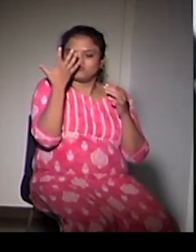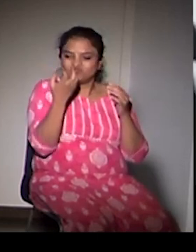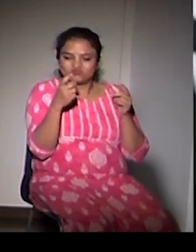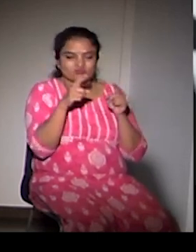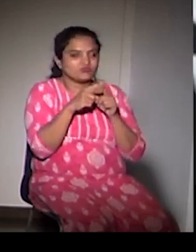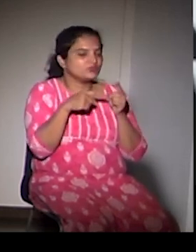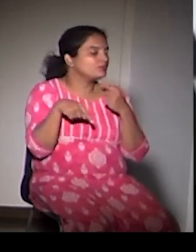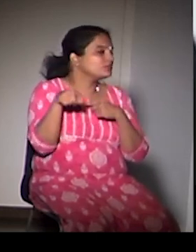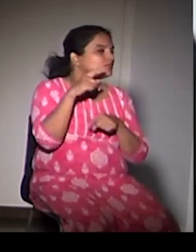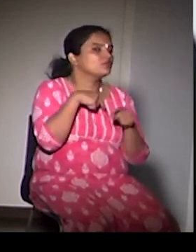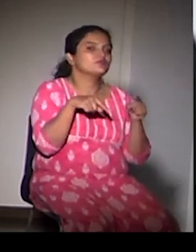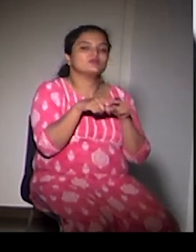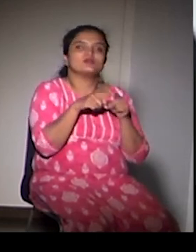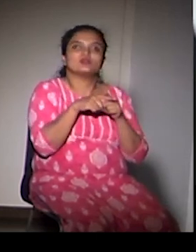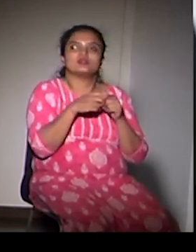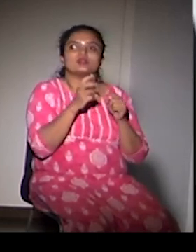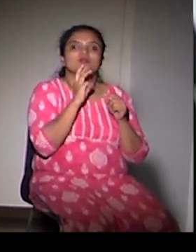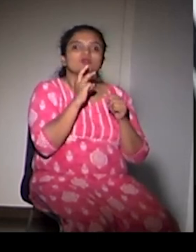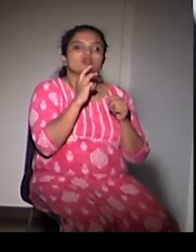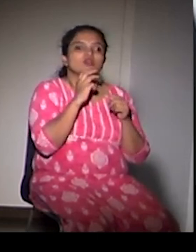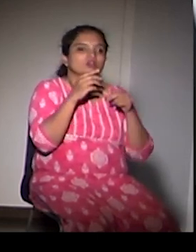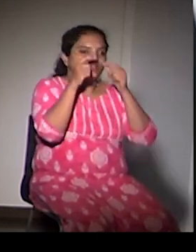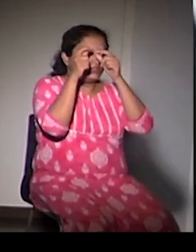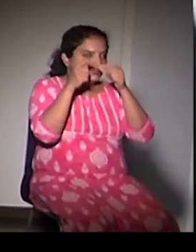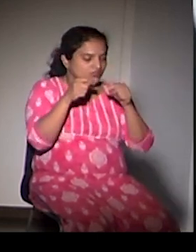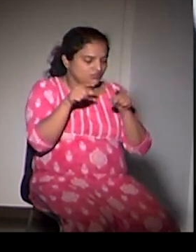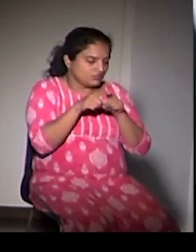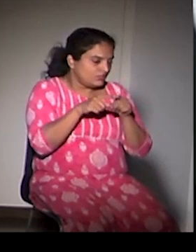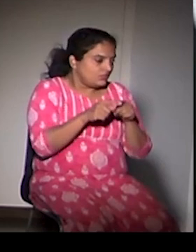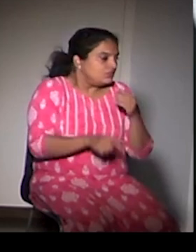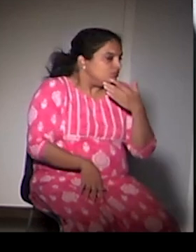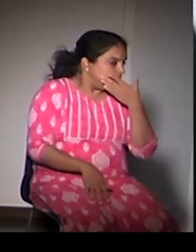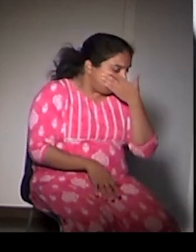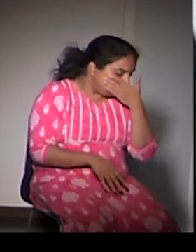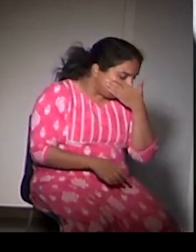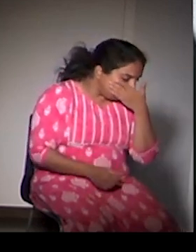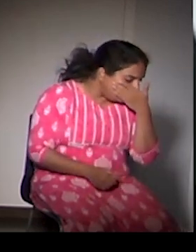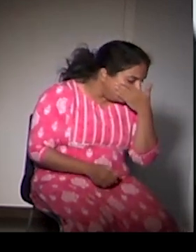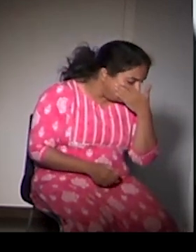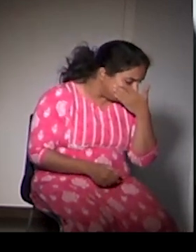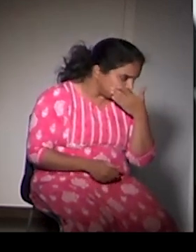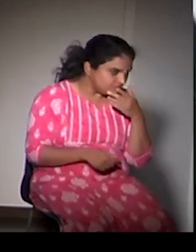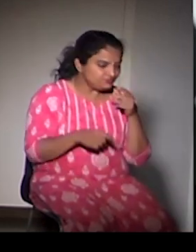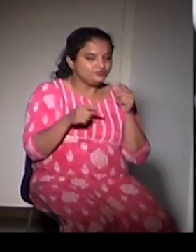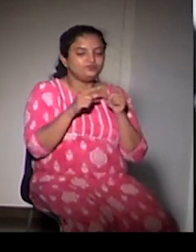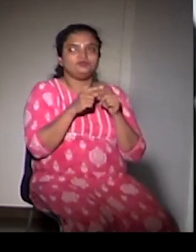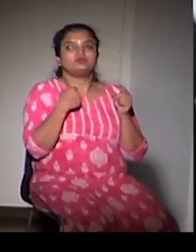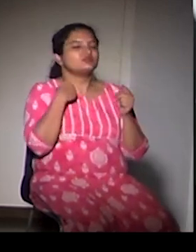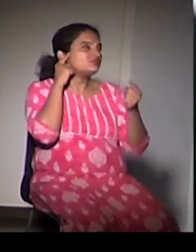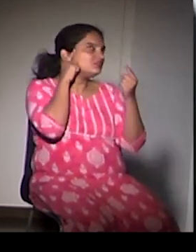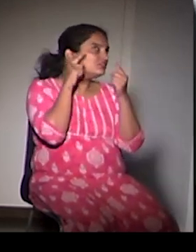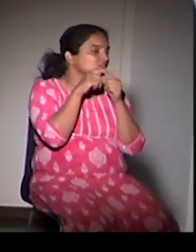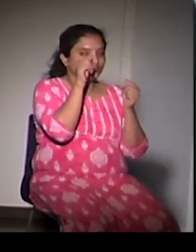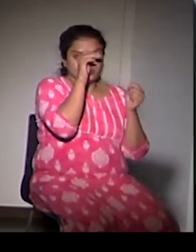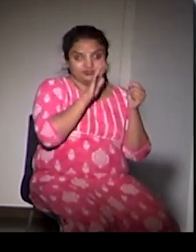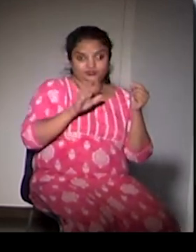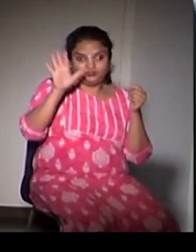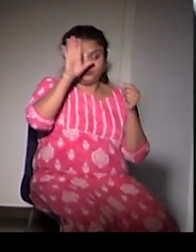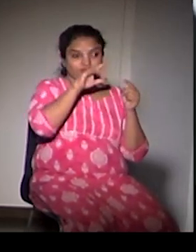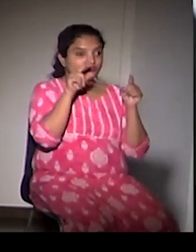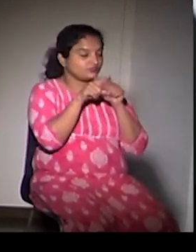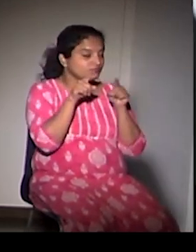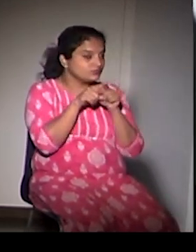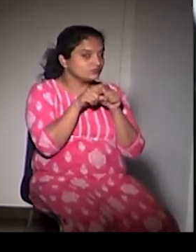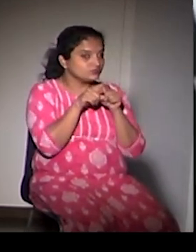it and cutting them all to shape on the spot would be quite a task. And in fact, research, not in India but in Iran, has shown